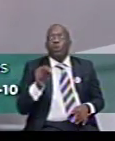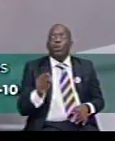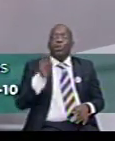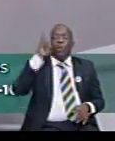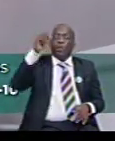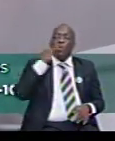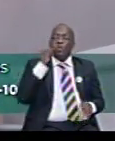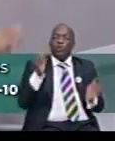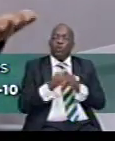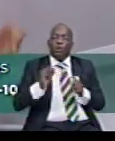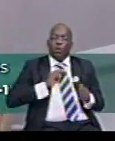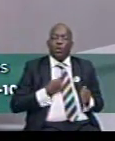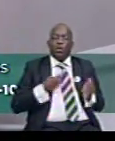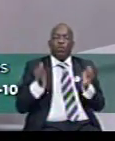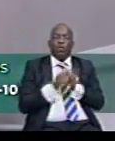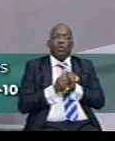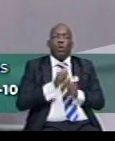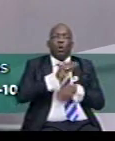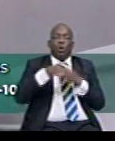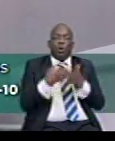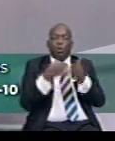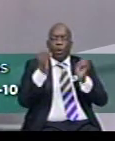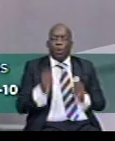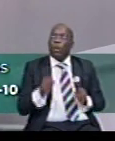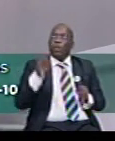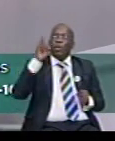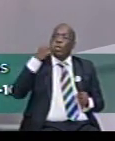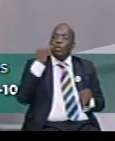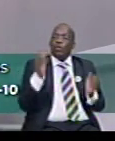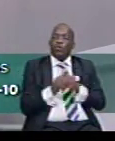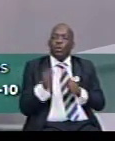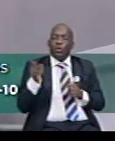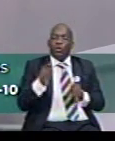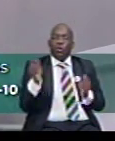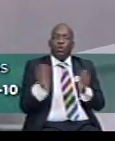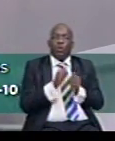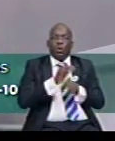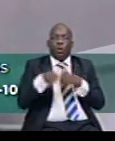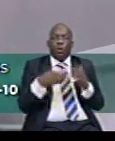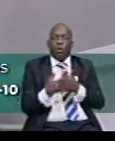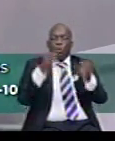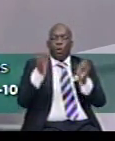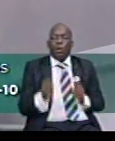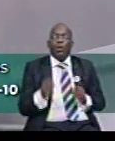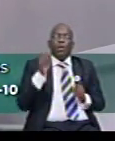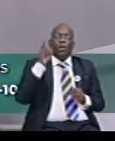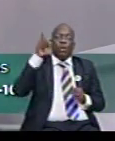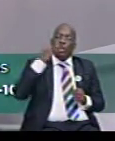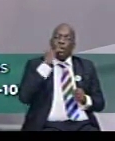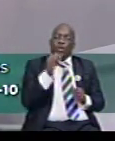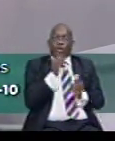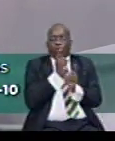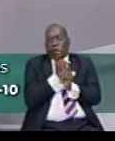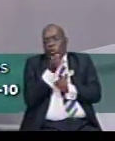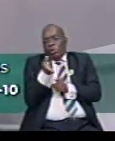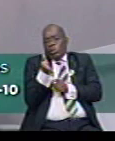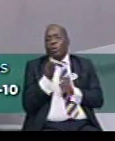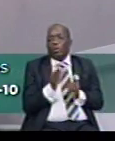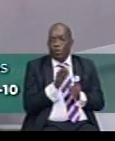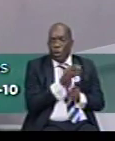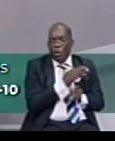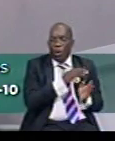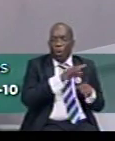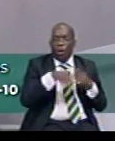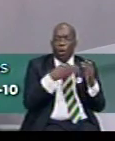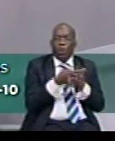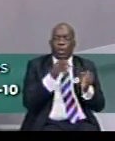power. Is with you with all power. But he won't do anything, he'll just be there. All the power you need, he'll